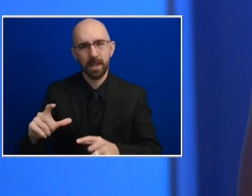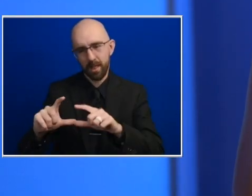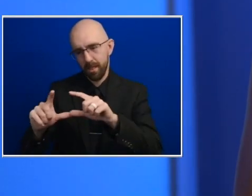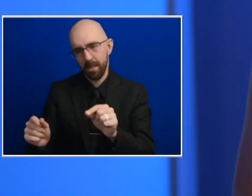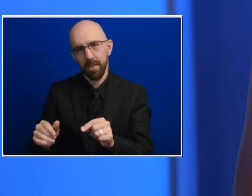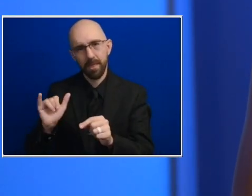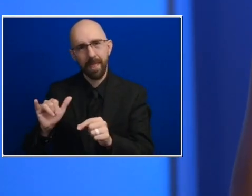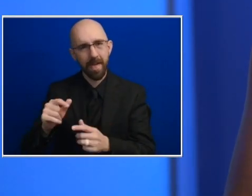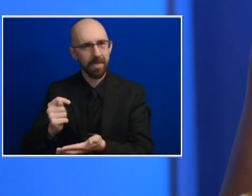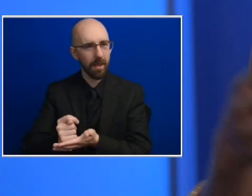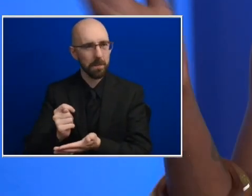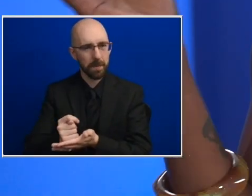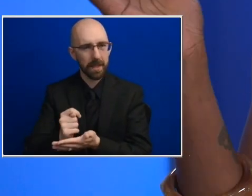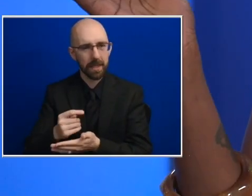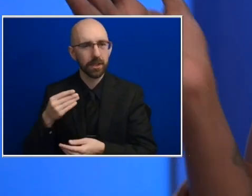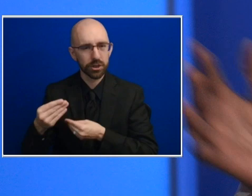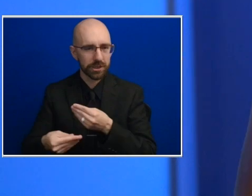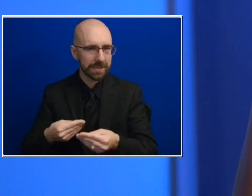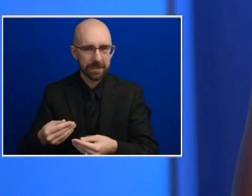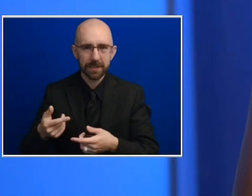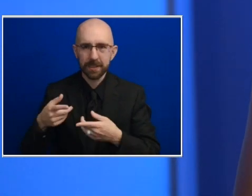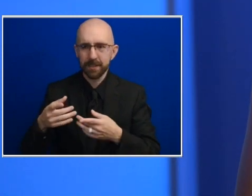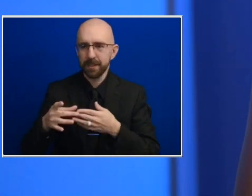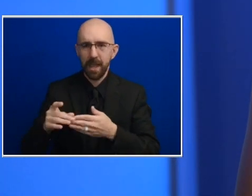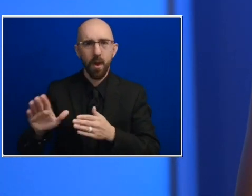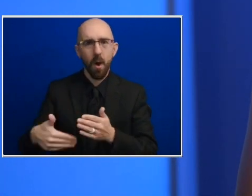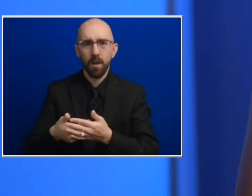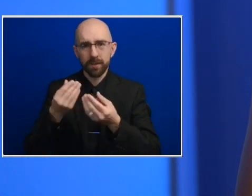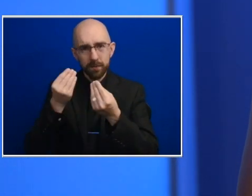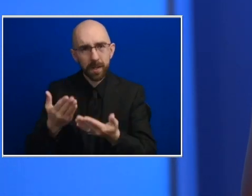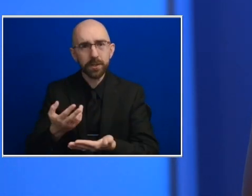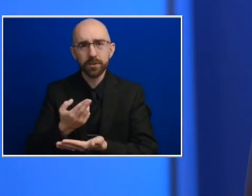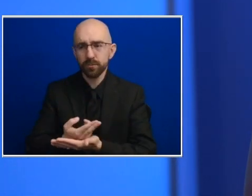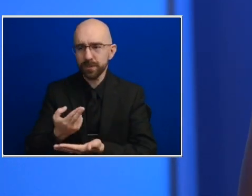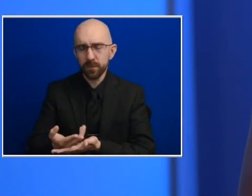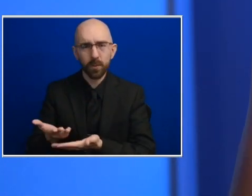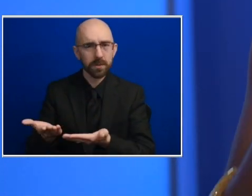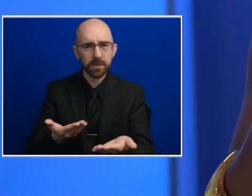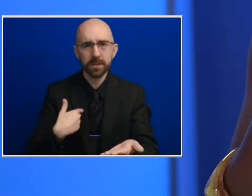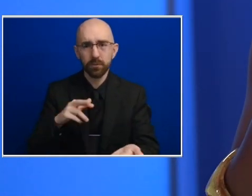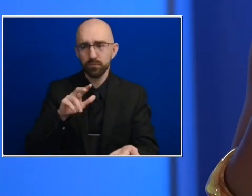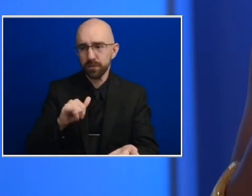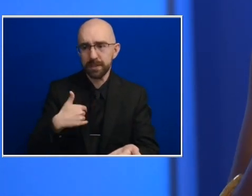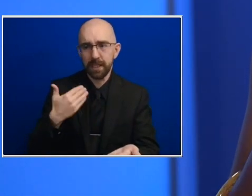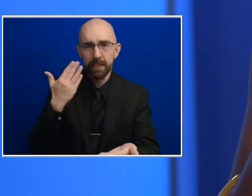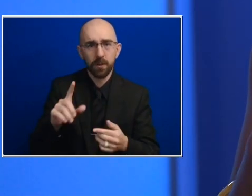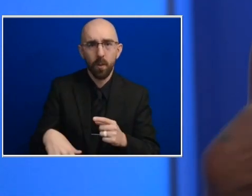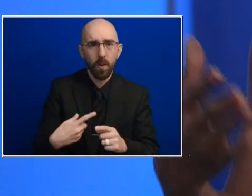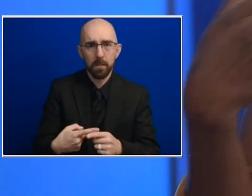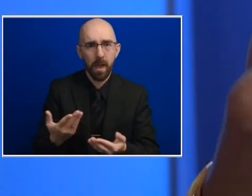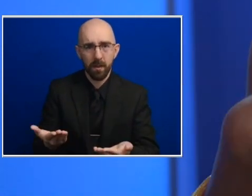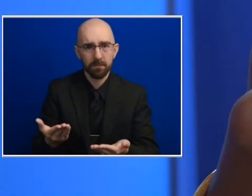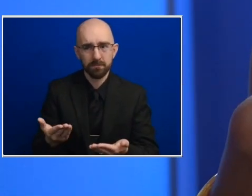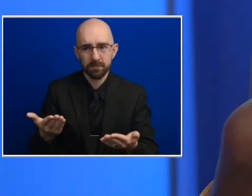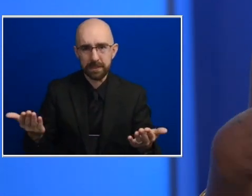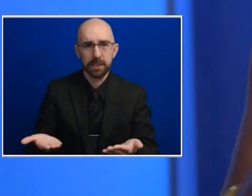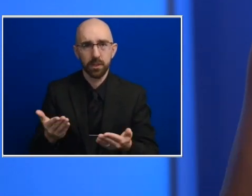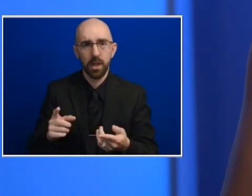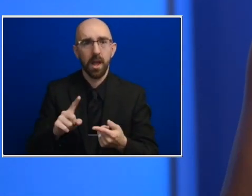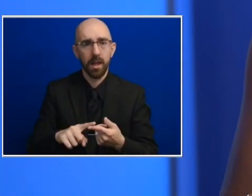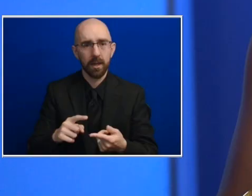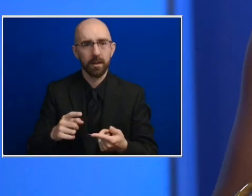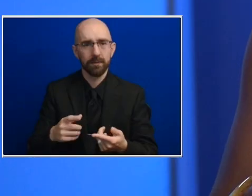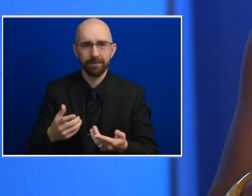therapy, and led me to all this information and resources that I really had no idea existed as an immigrant